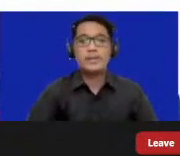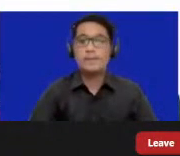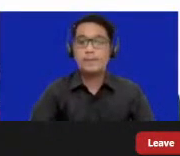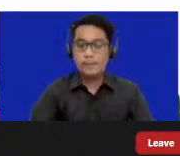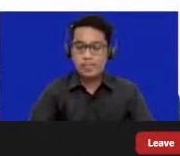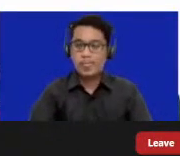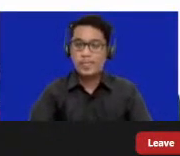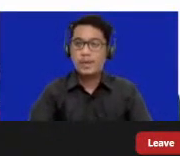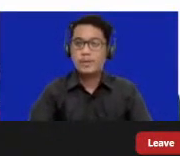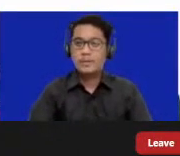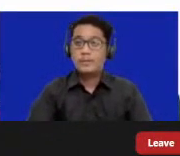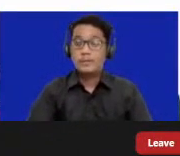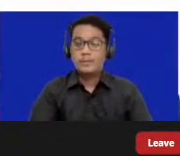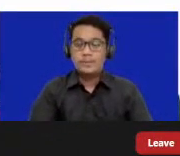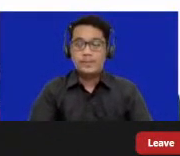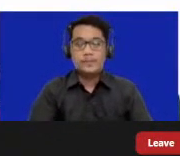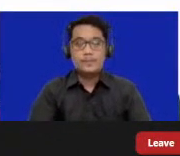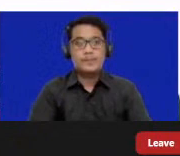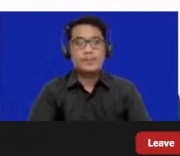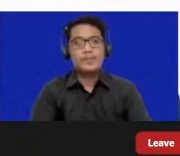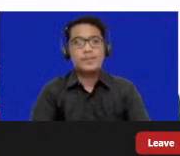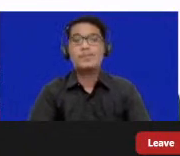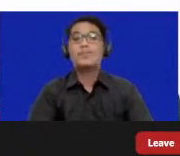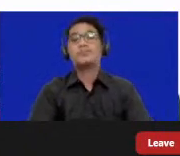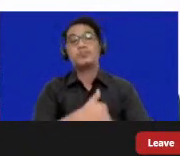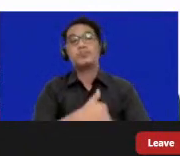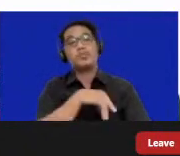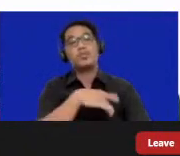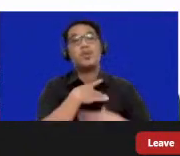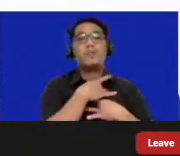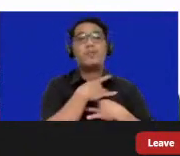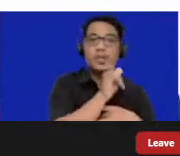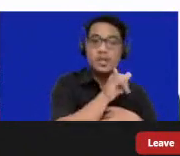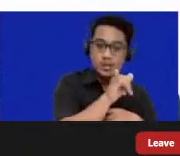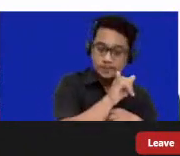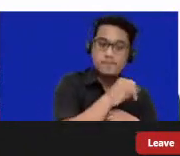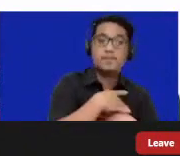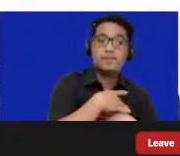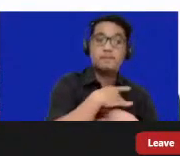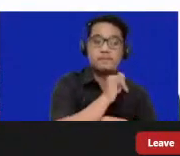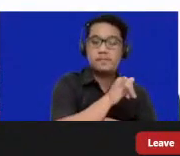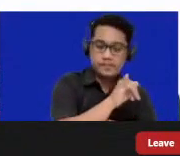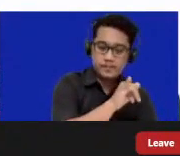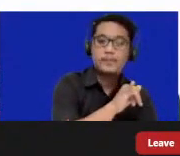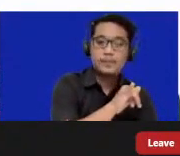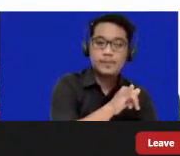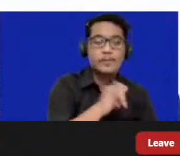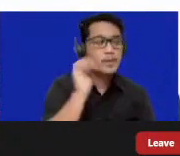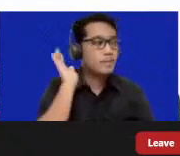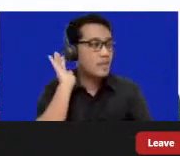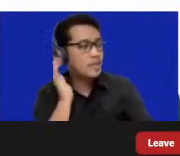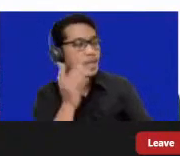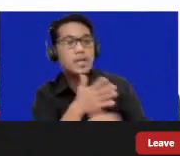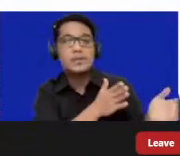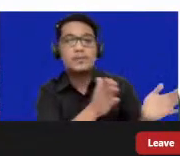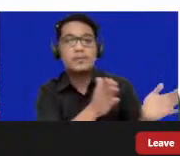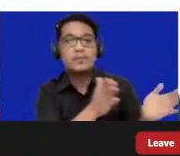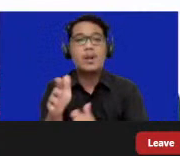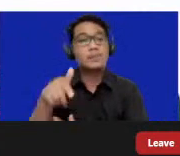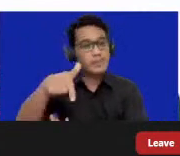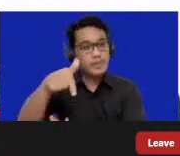I'm very much interested to hear the plenary session. Excellent so far I heard.